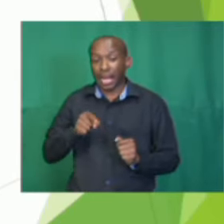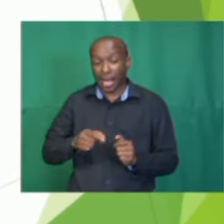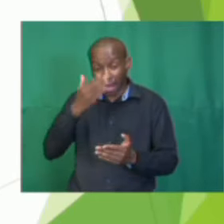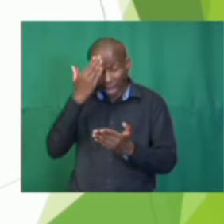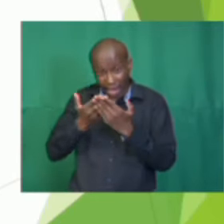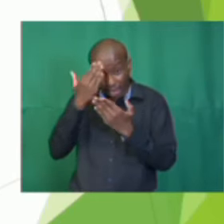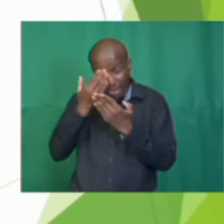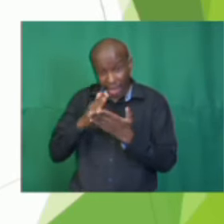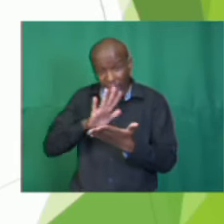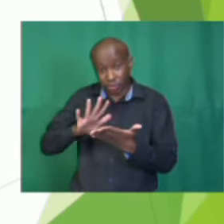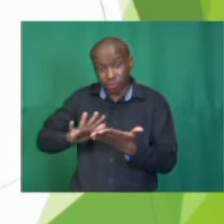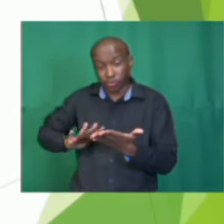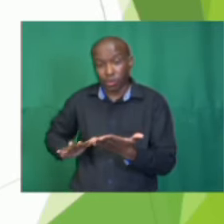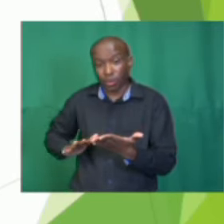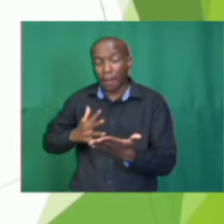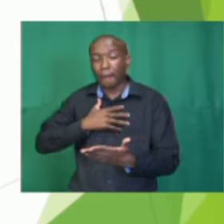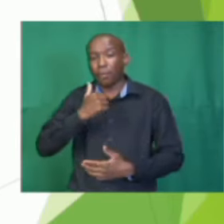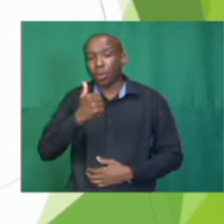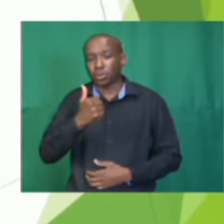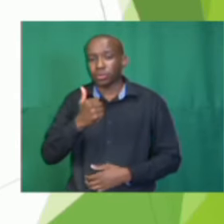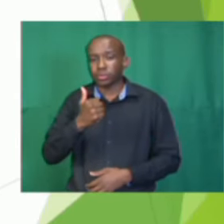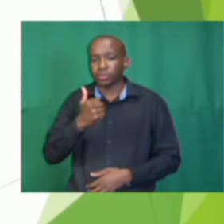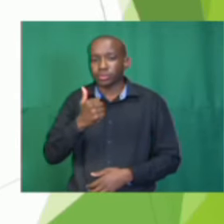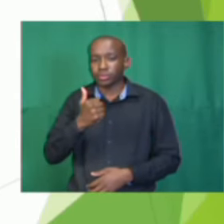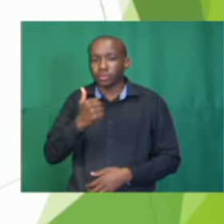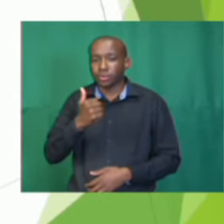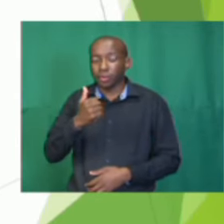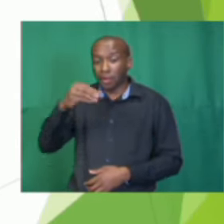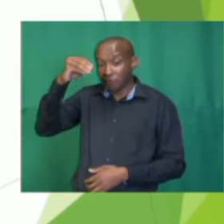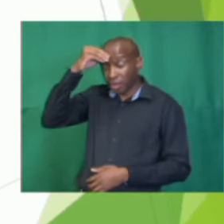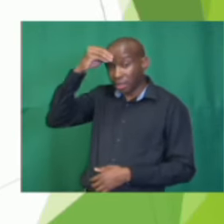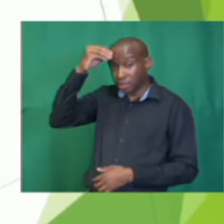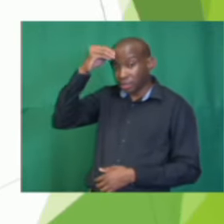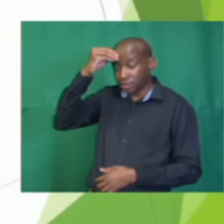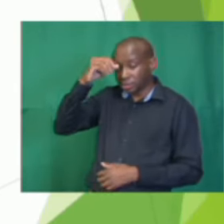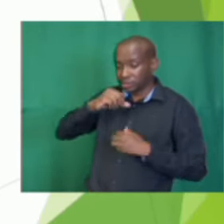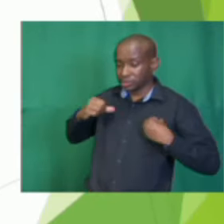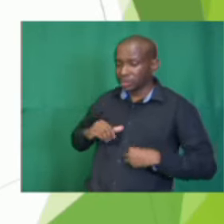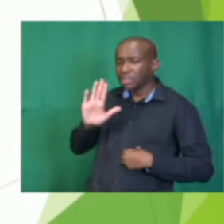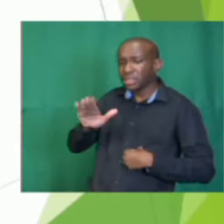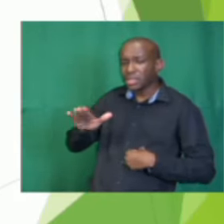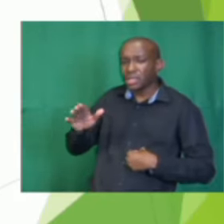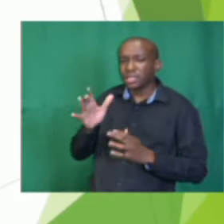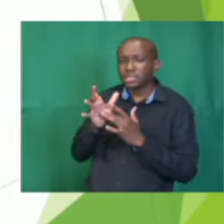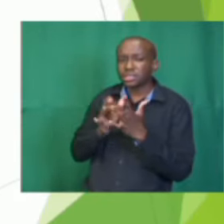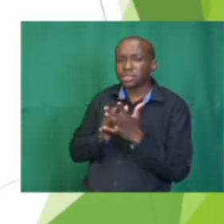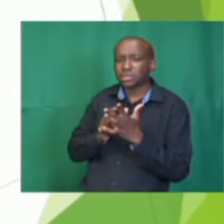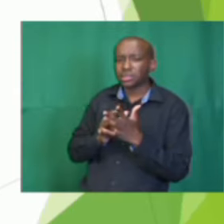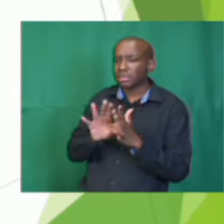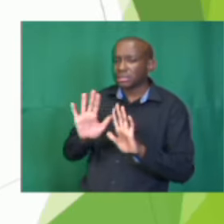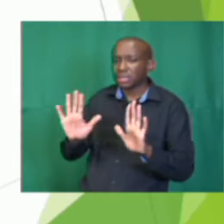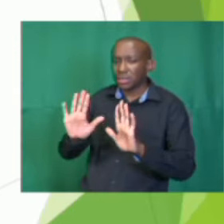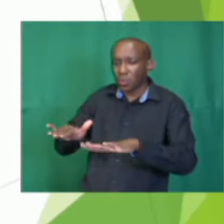that Jesus Christ is bold. Look at the Pharisees. They try to silence